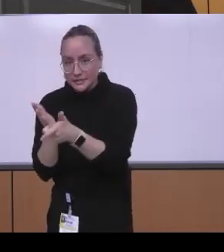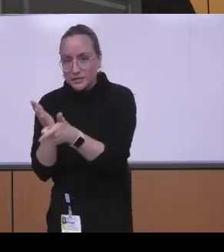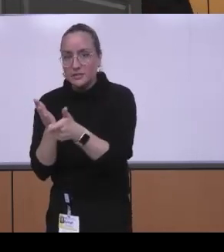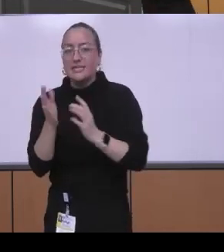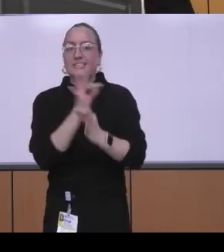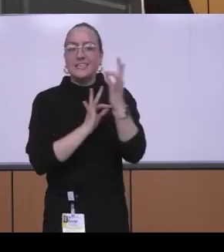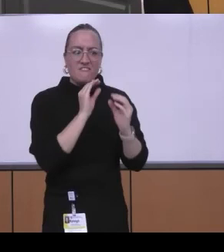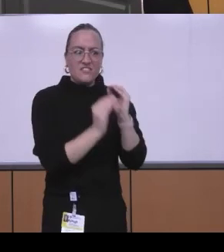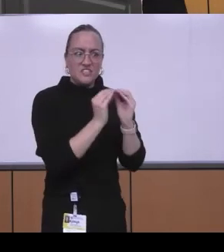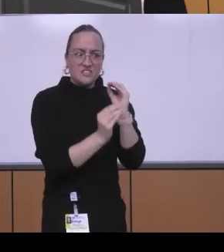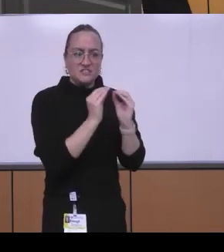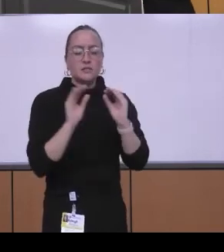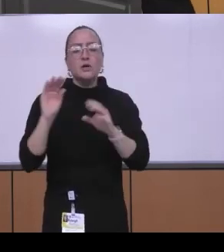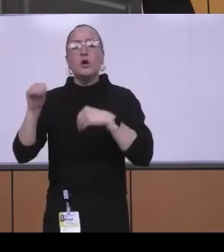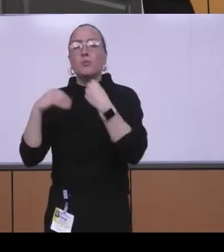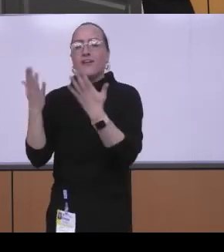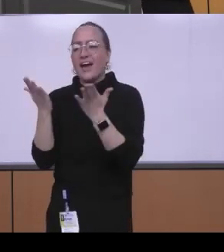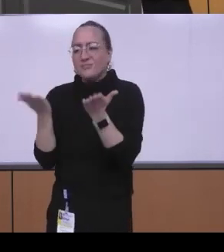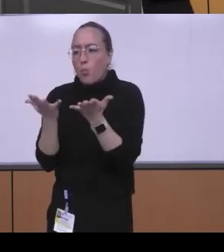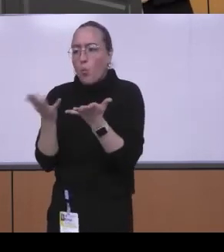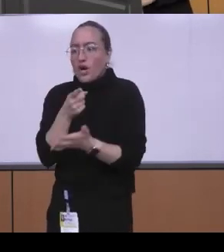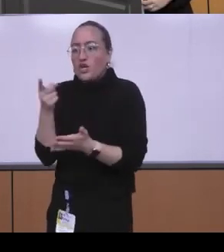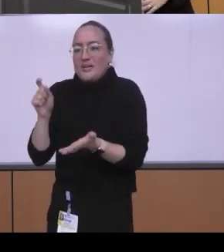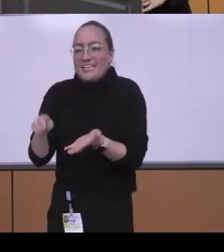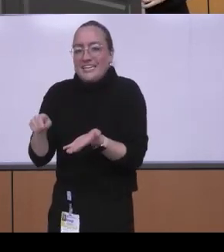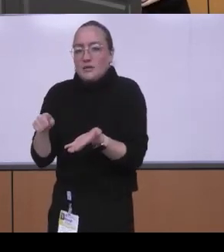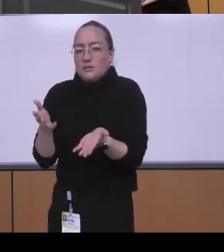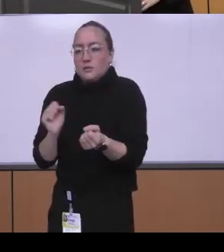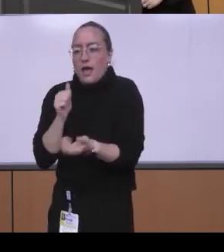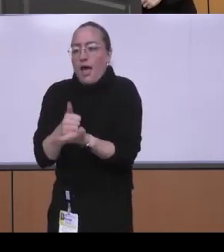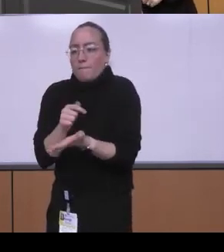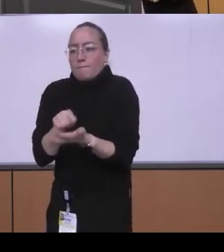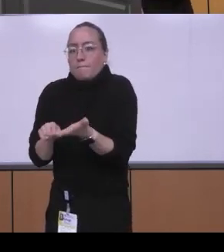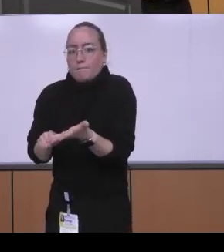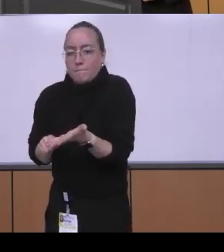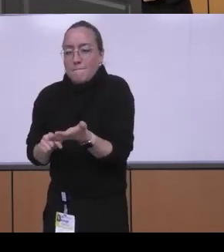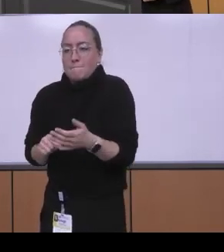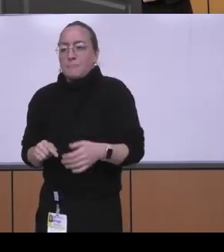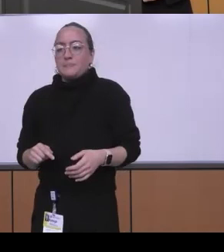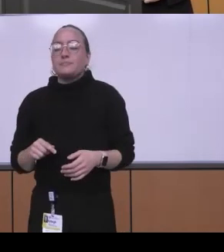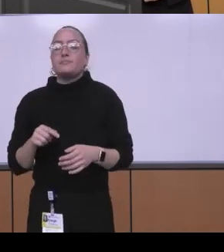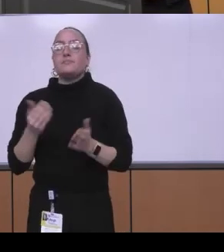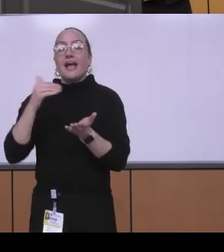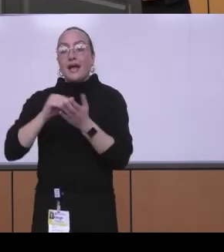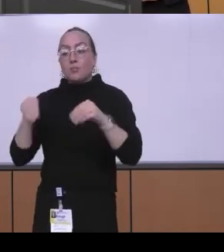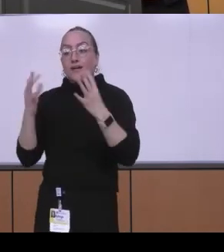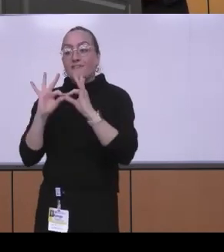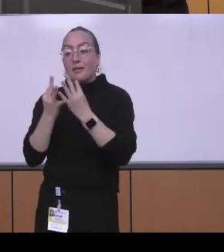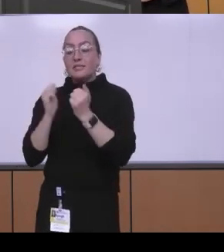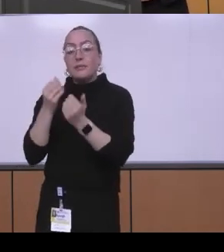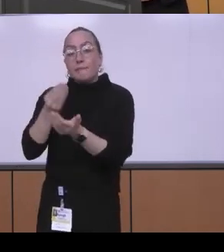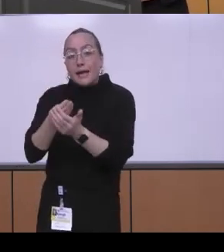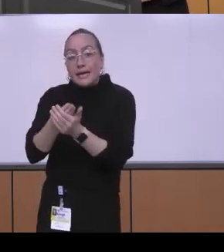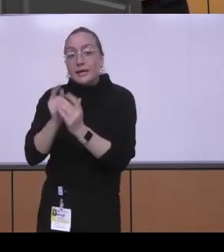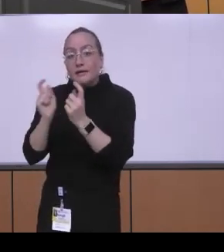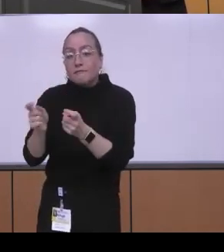they need. So those are the kind of interventions that are actually useful. And there's a host of downstream effects of kind of providing families with money or providing family